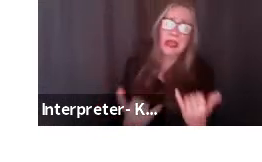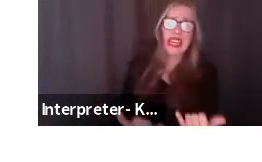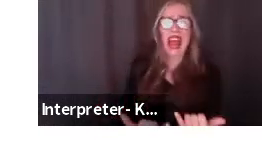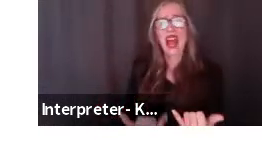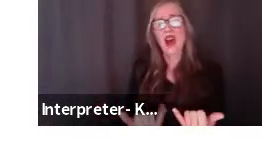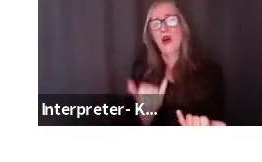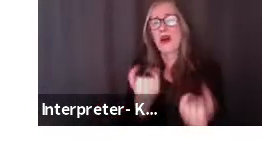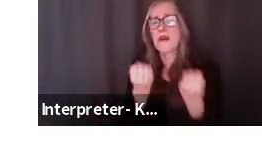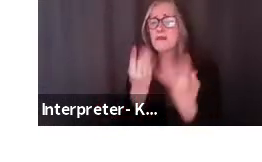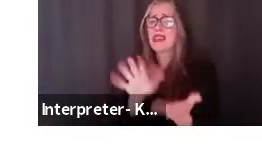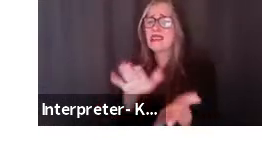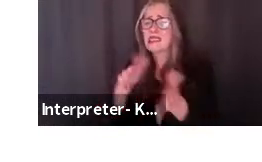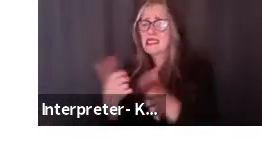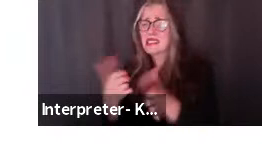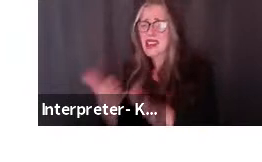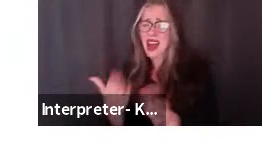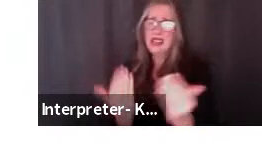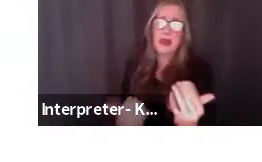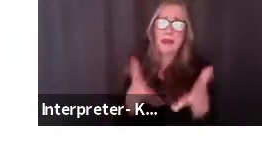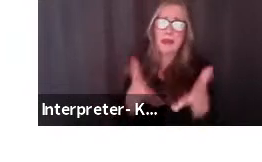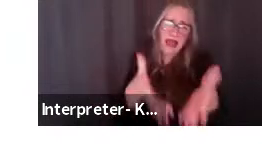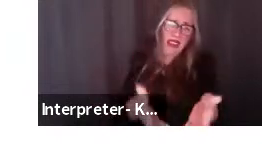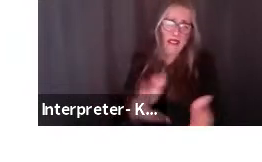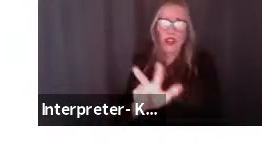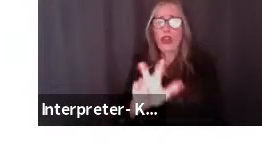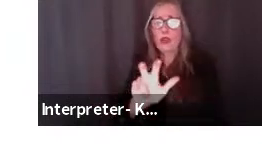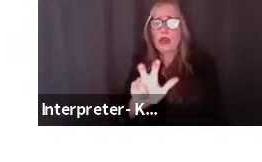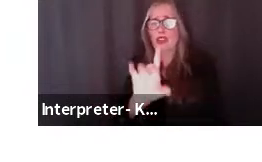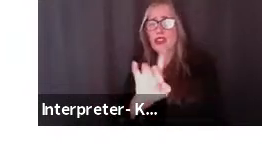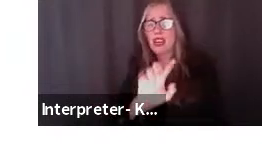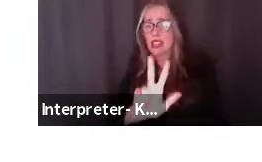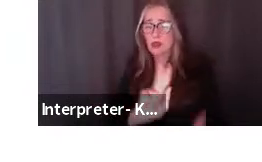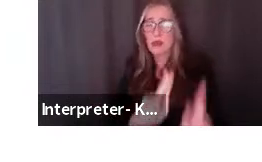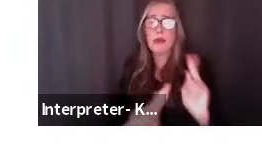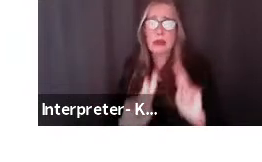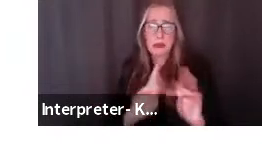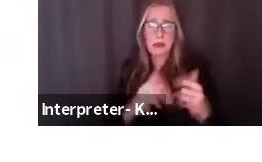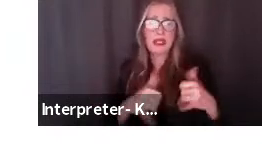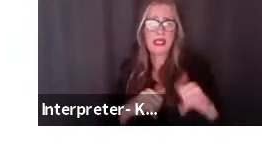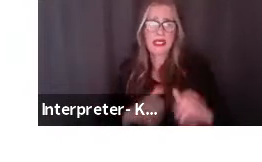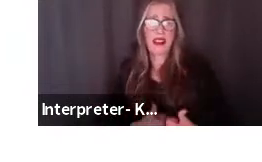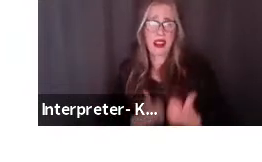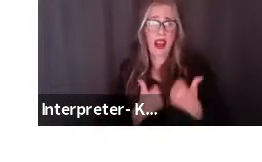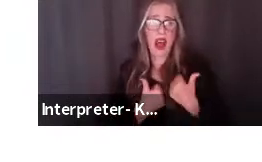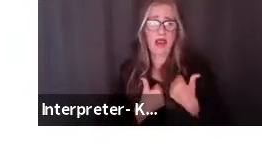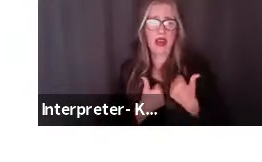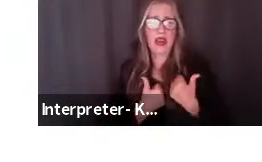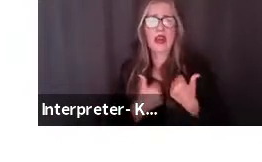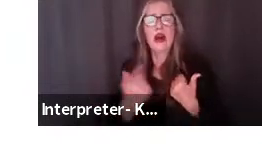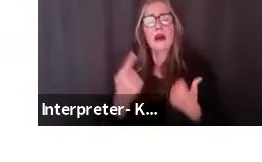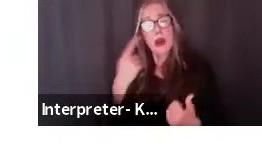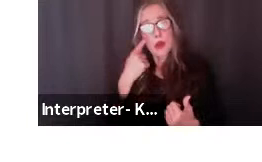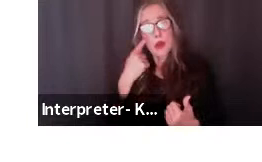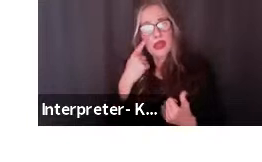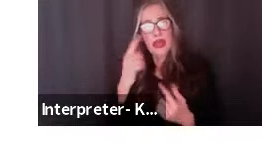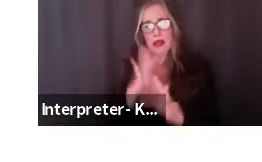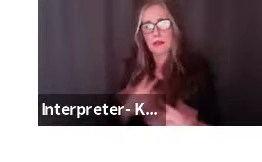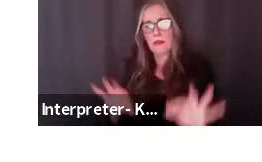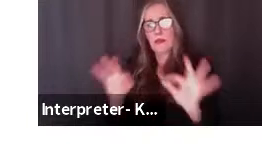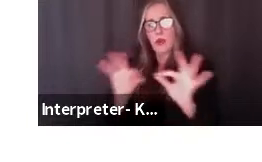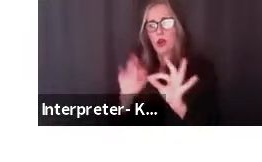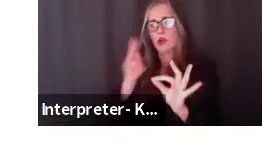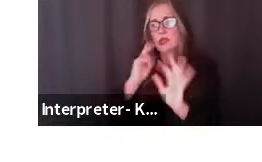these estimates um are important both for just understanding how these policies live on today and they've also informed the